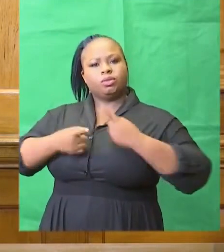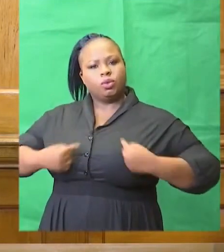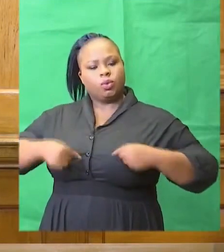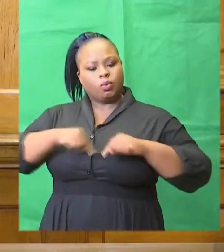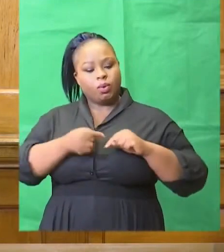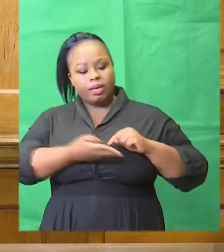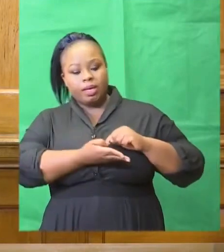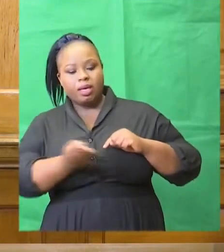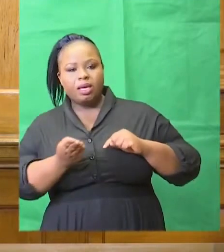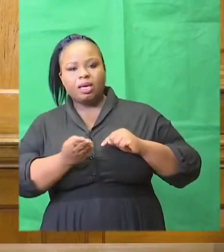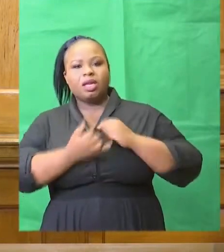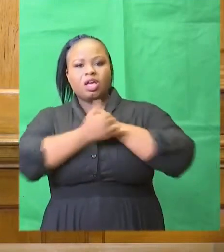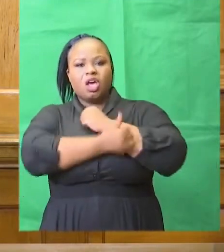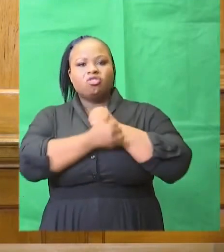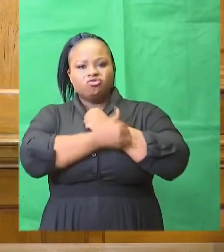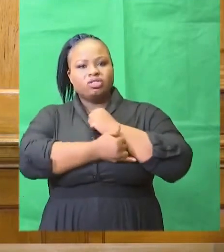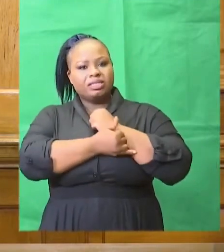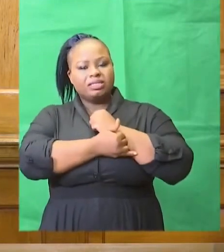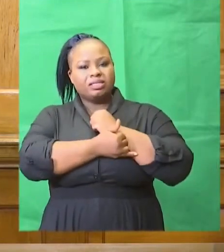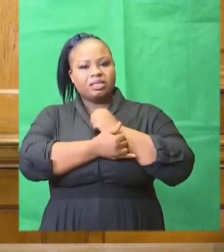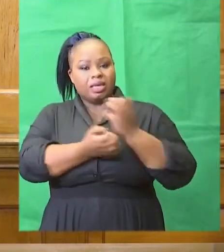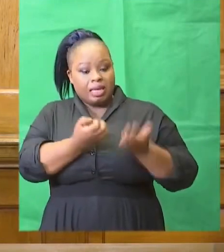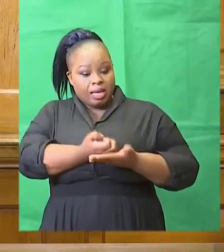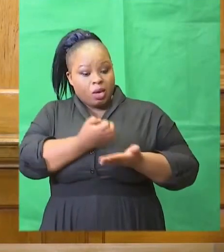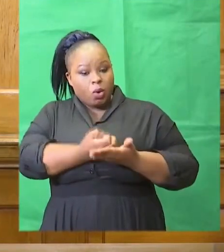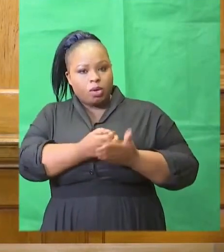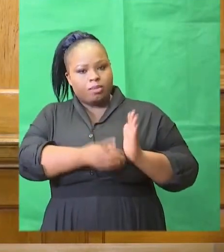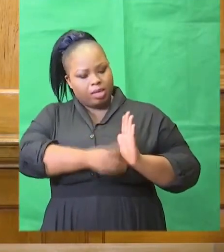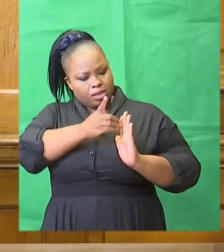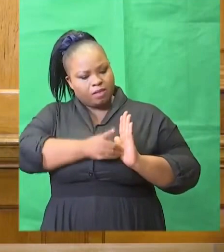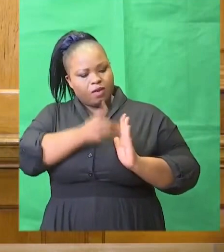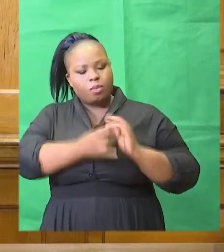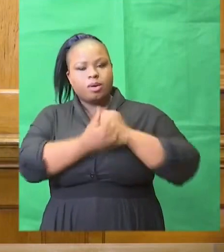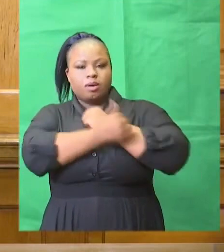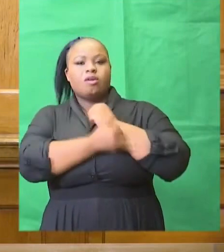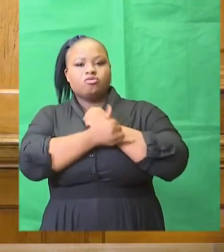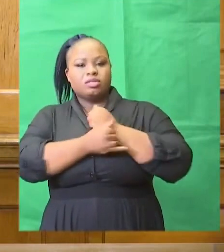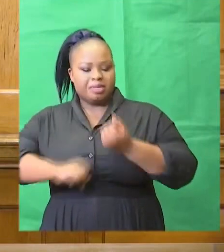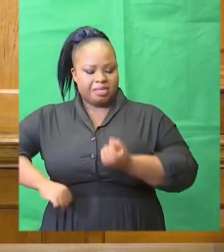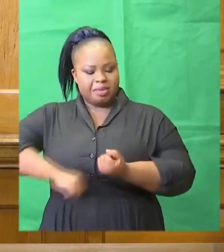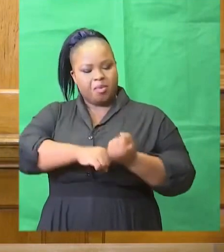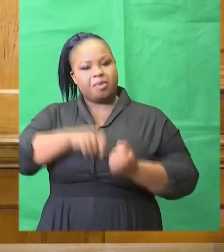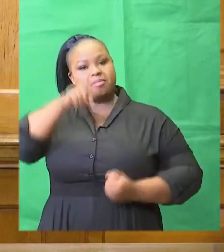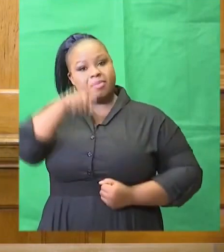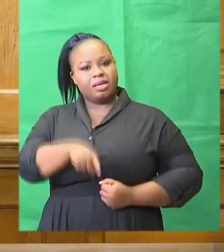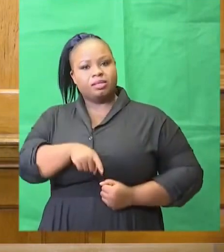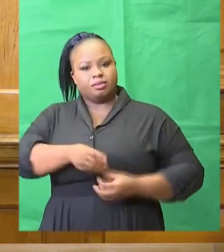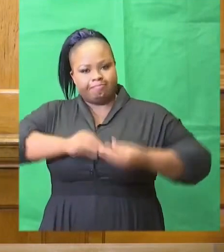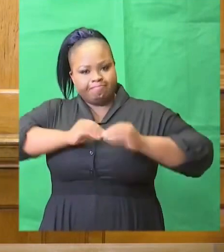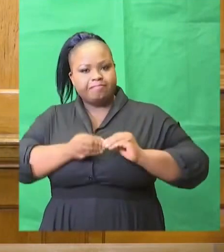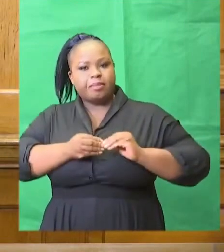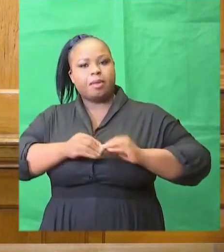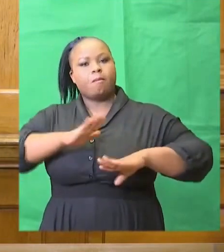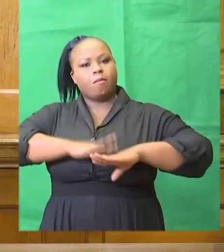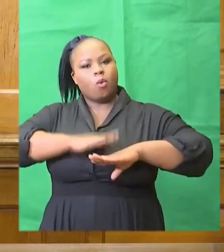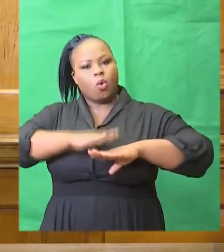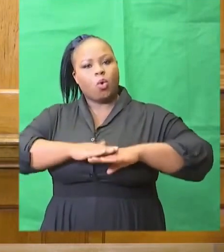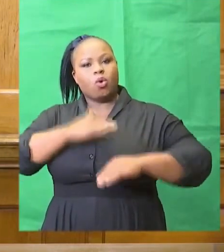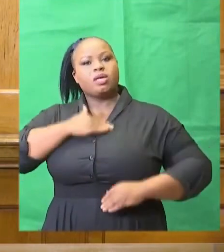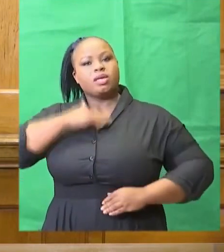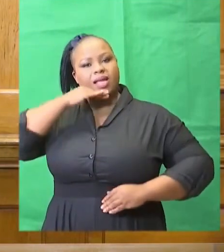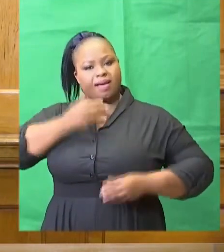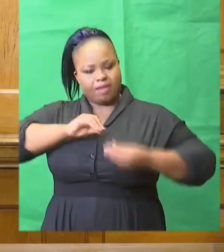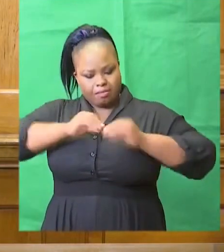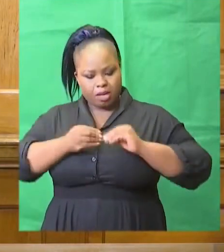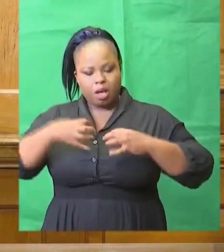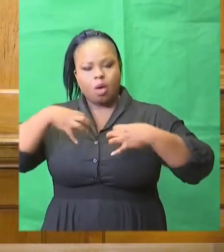developing countries, economies that is, to access and to manufacture enough vaccine doses for